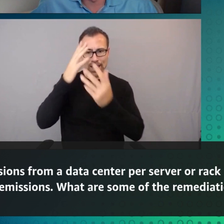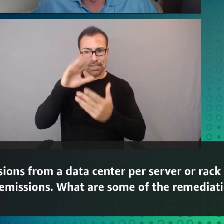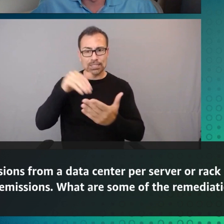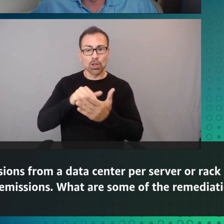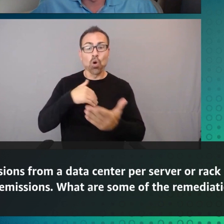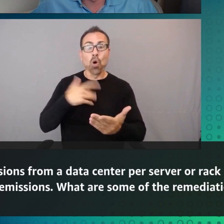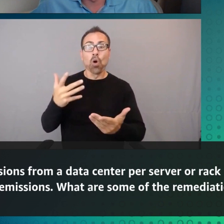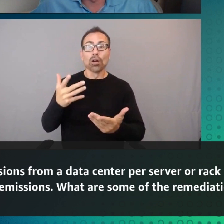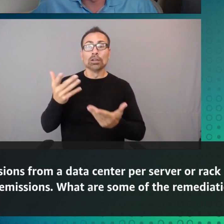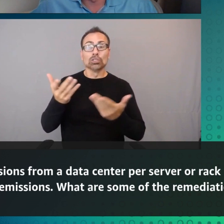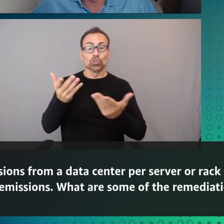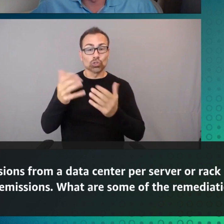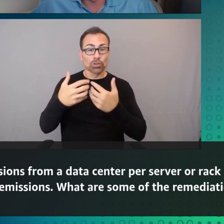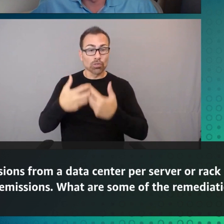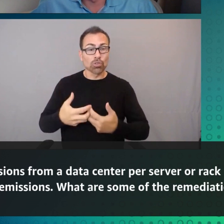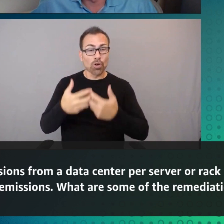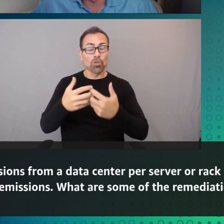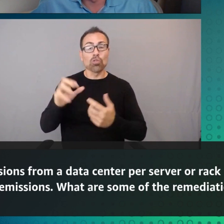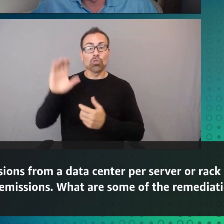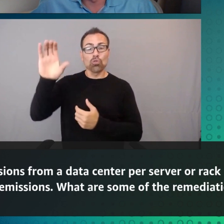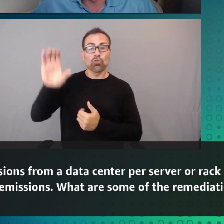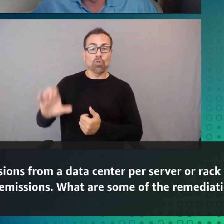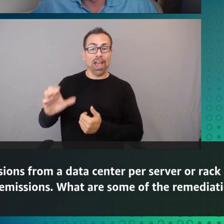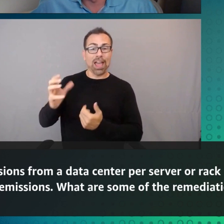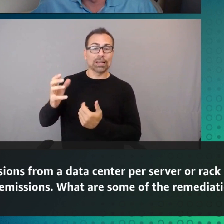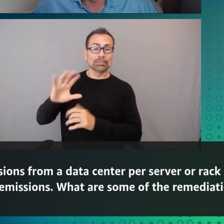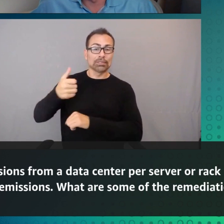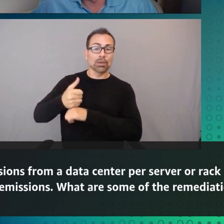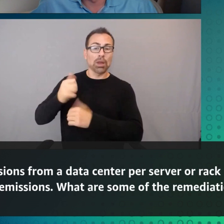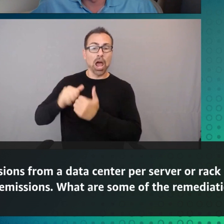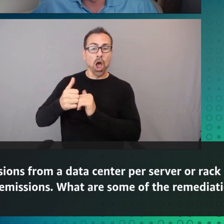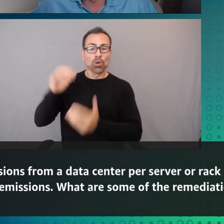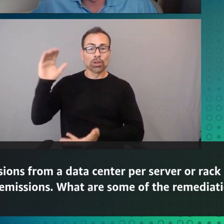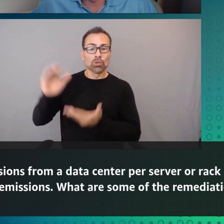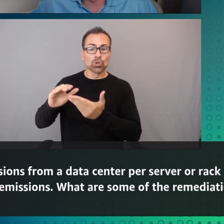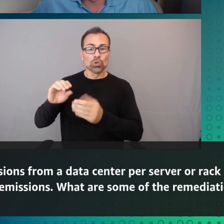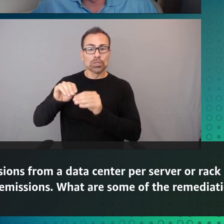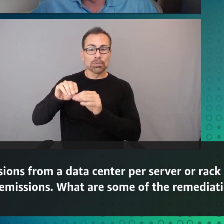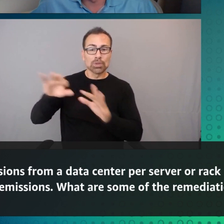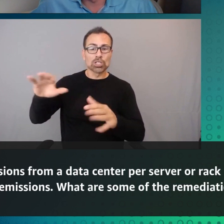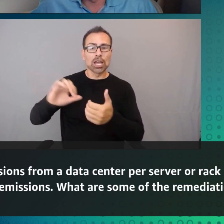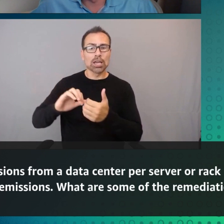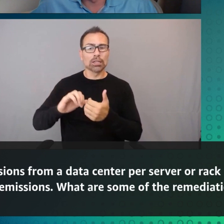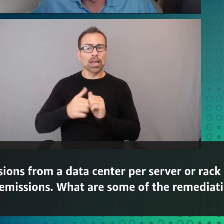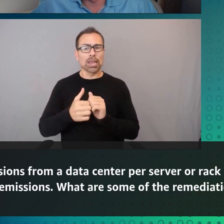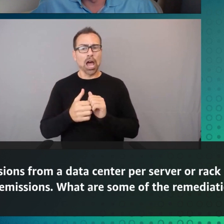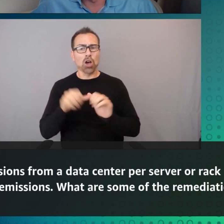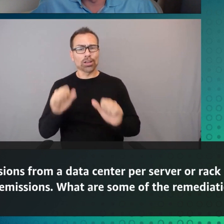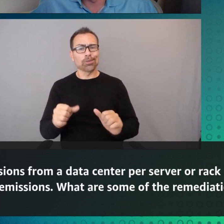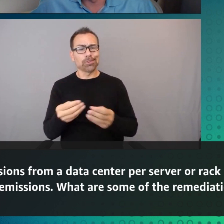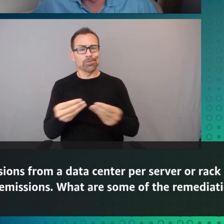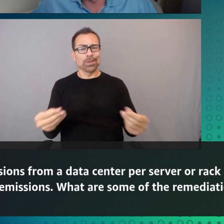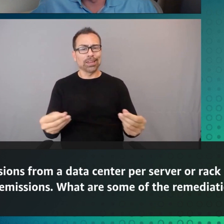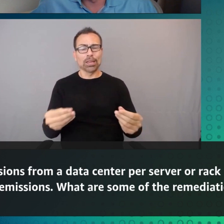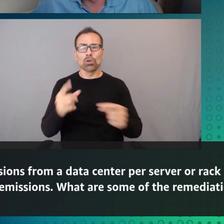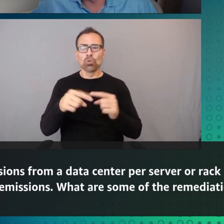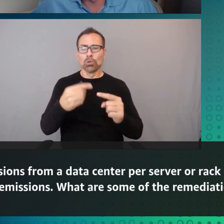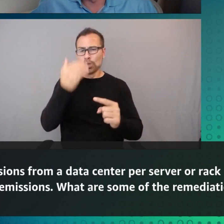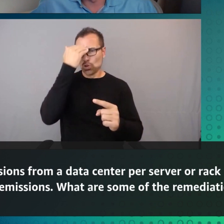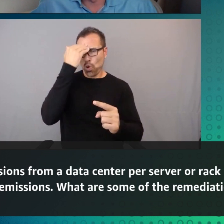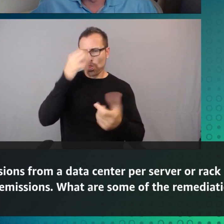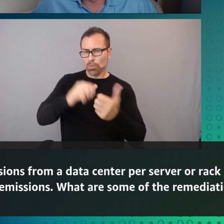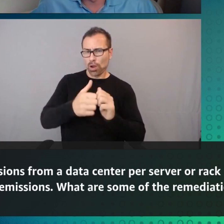the emissions and the rest? What are some of the remediation measures once the pain points are discovered? So I think the focus here is like, what